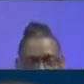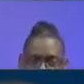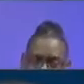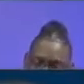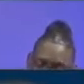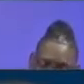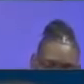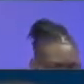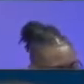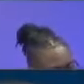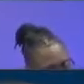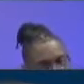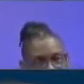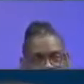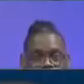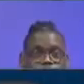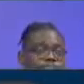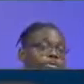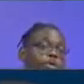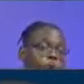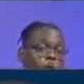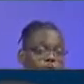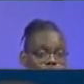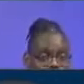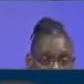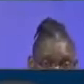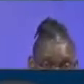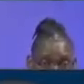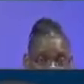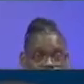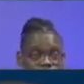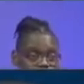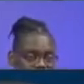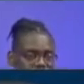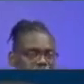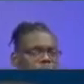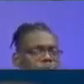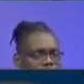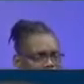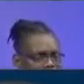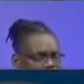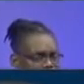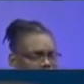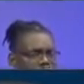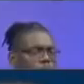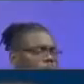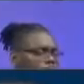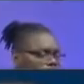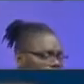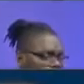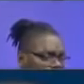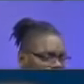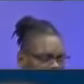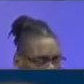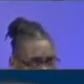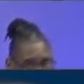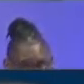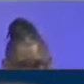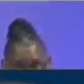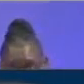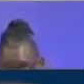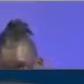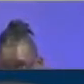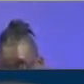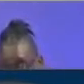vaccination numbers now, and this is why I left this for last. Our vaccination numbers for those accessing first dose